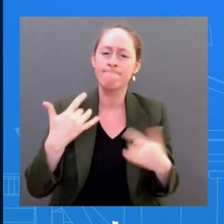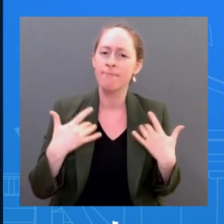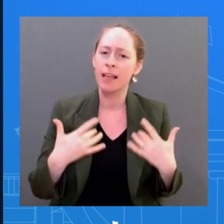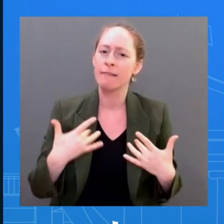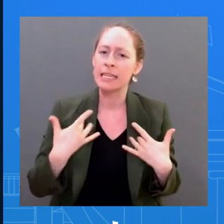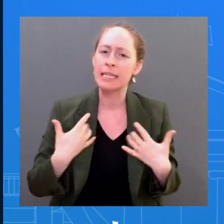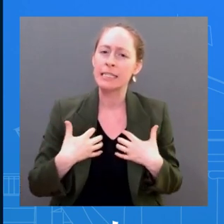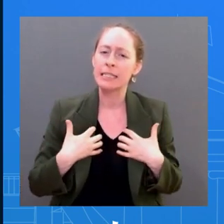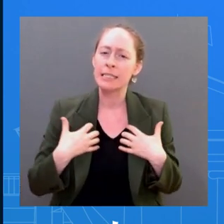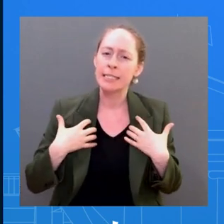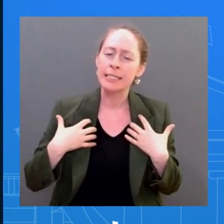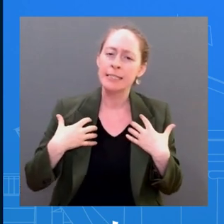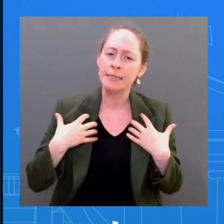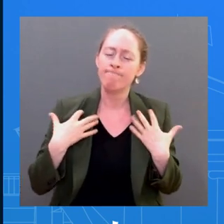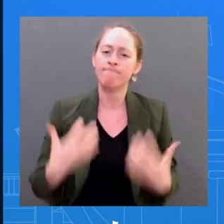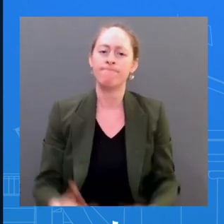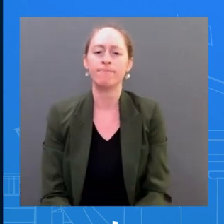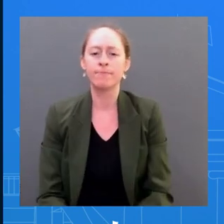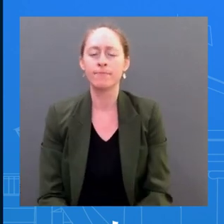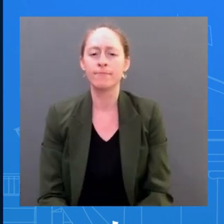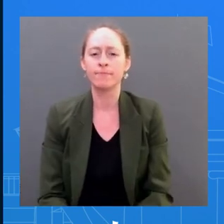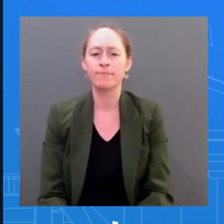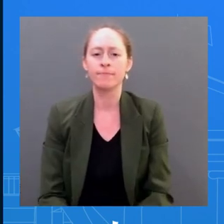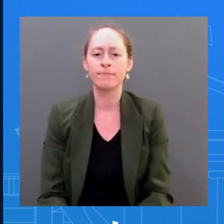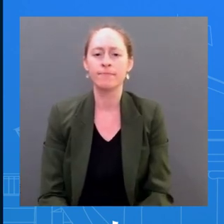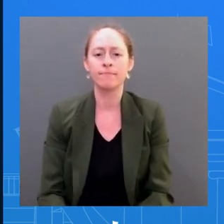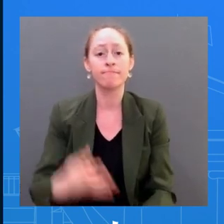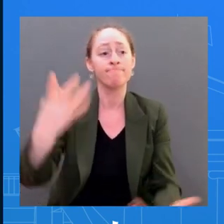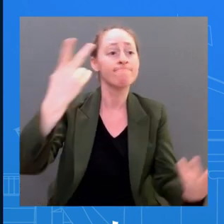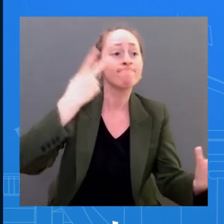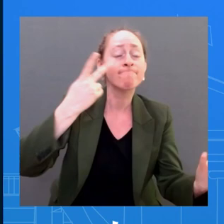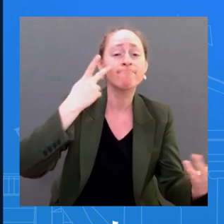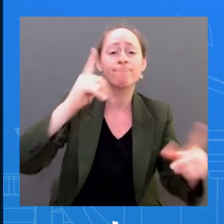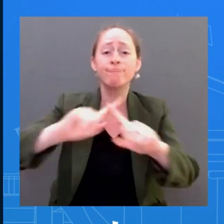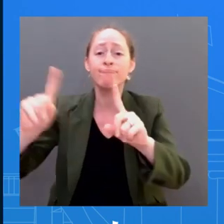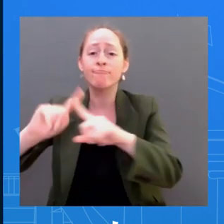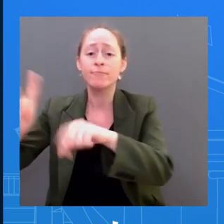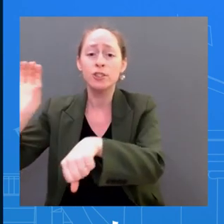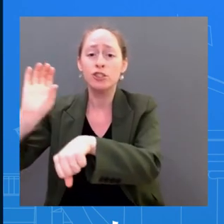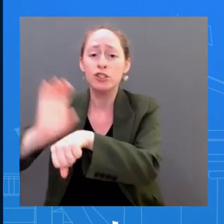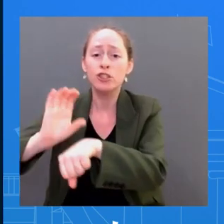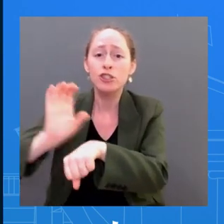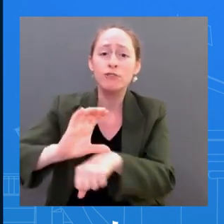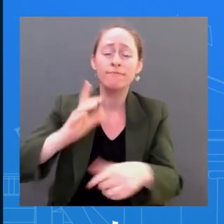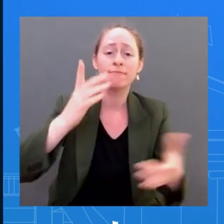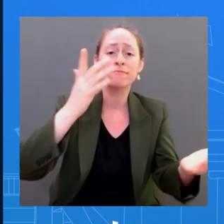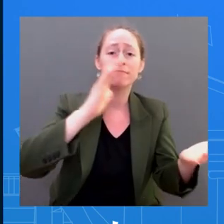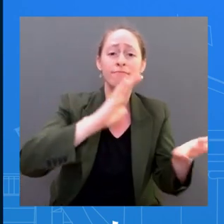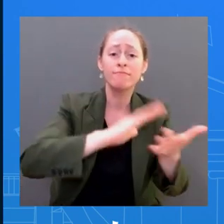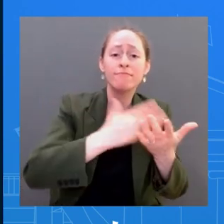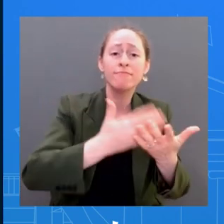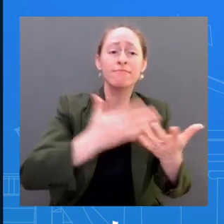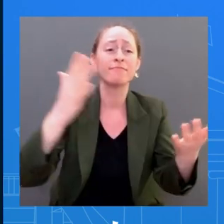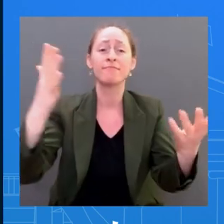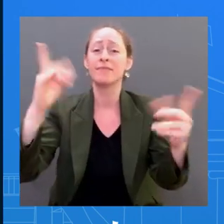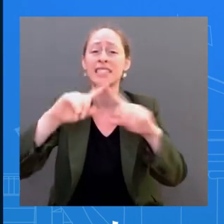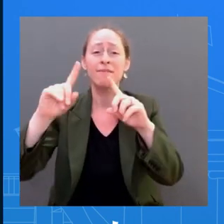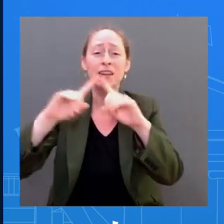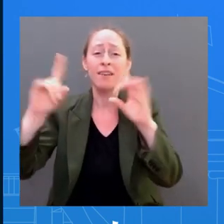saw first responders, counselors, cooks, families trying to grieve without it being on the front page news.